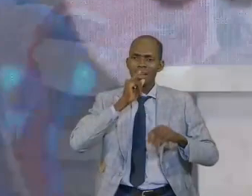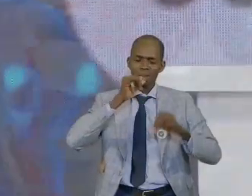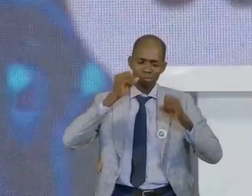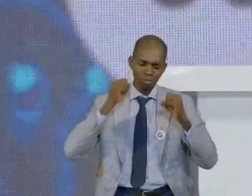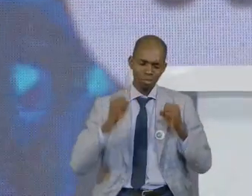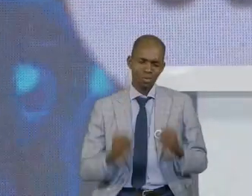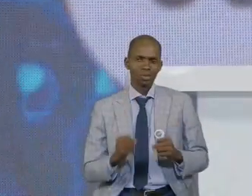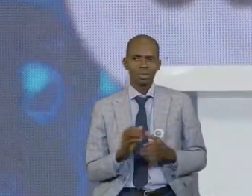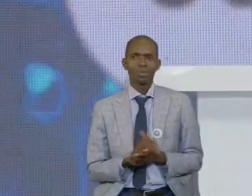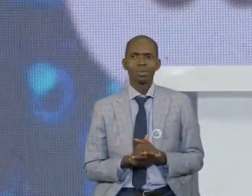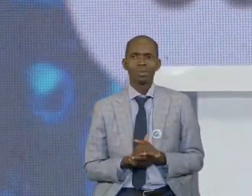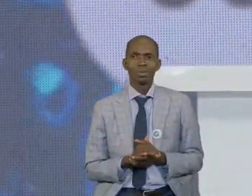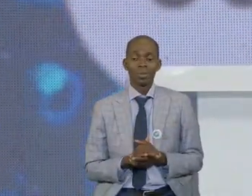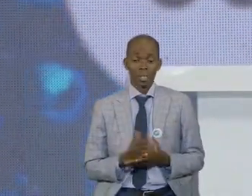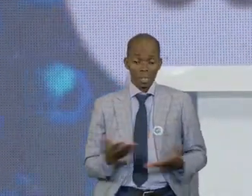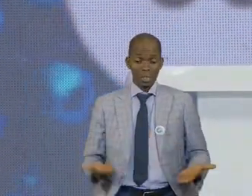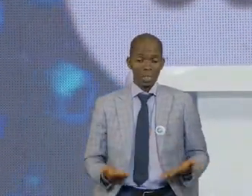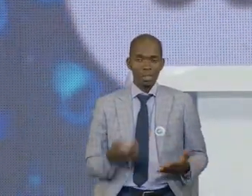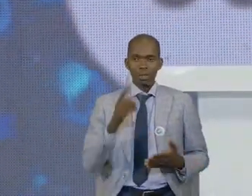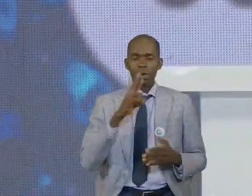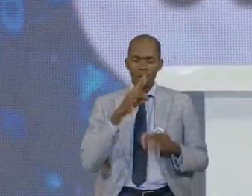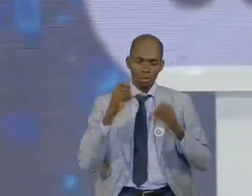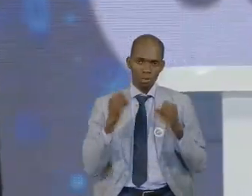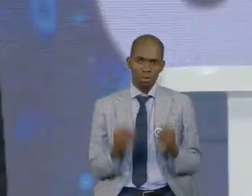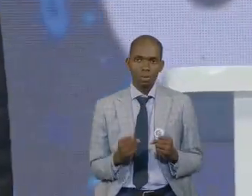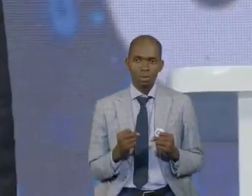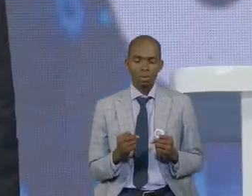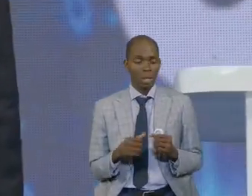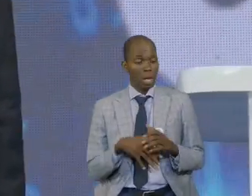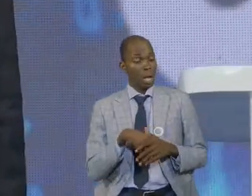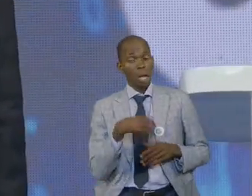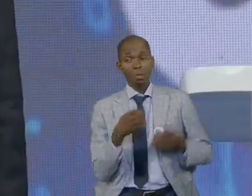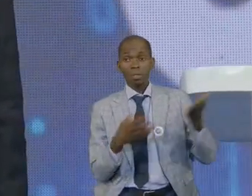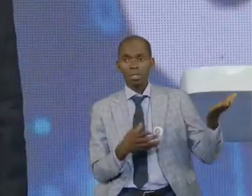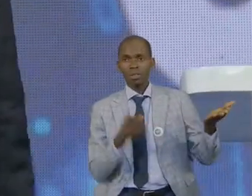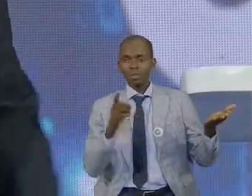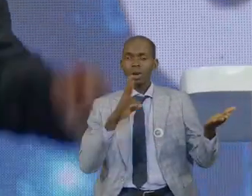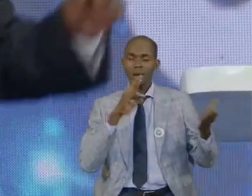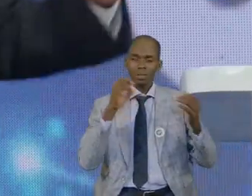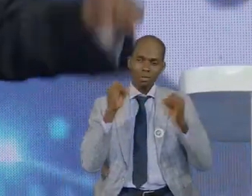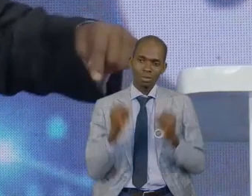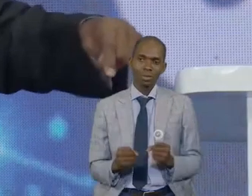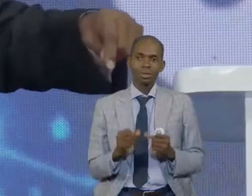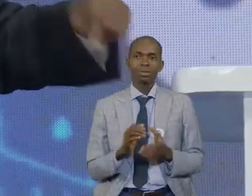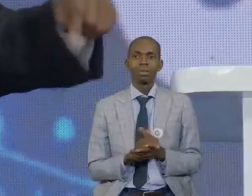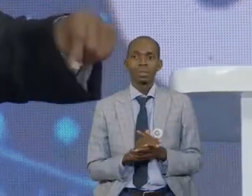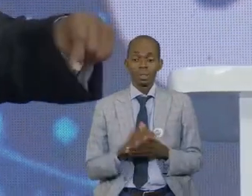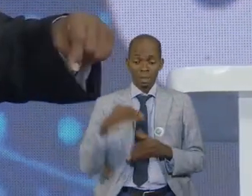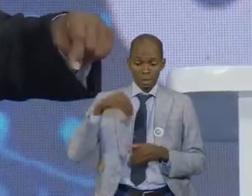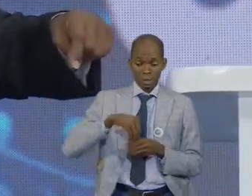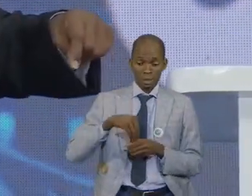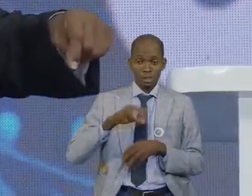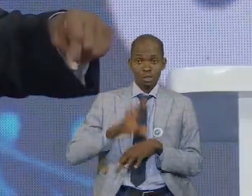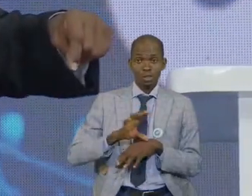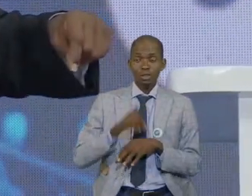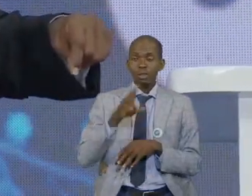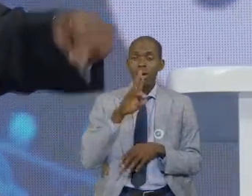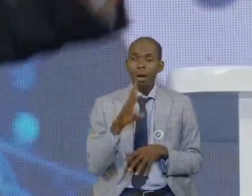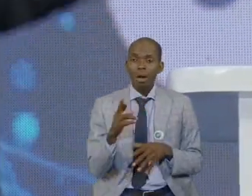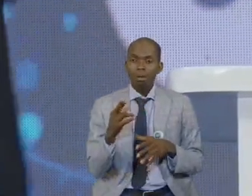here you are strong. There you are strong. Inside the church you are